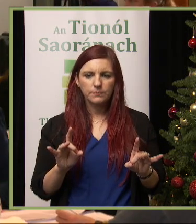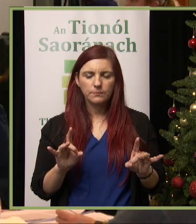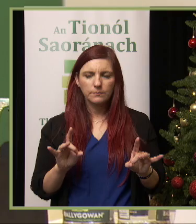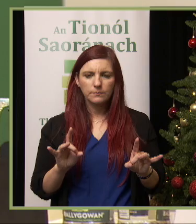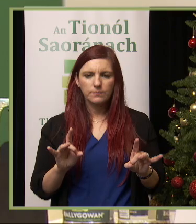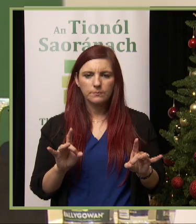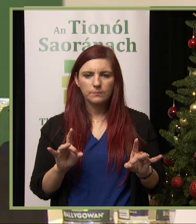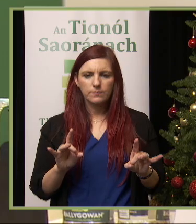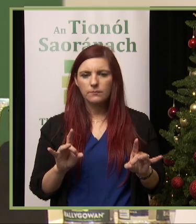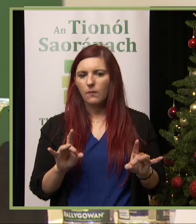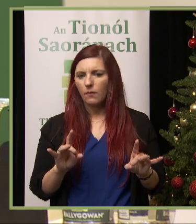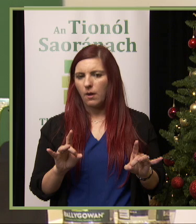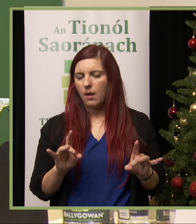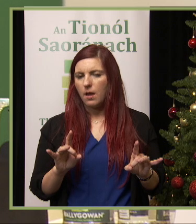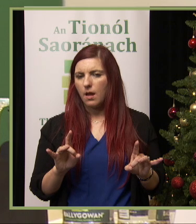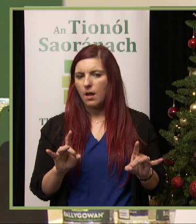Provided to those who...